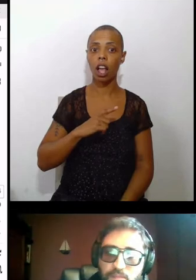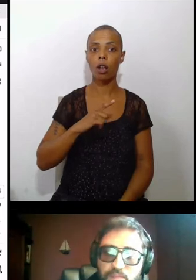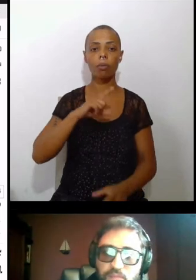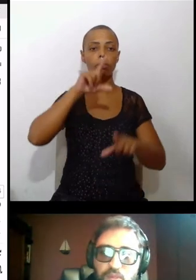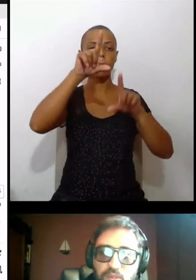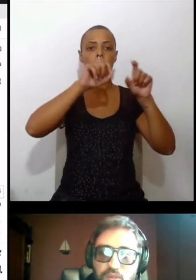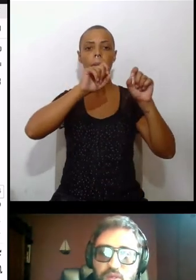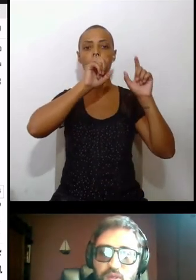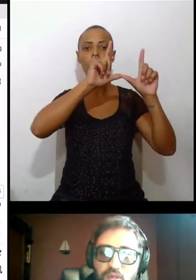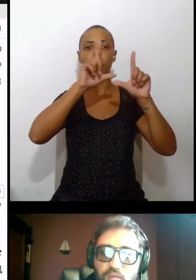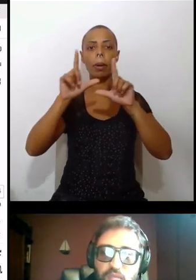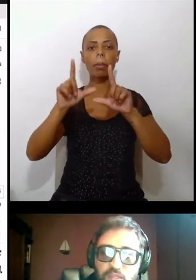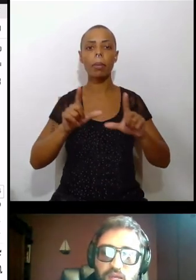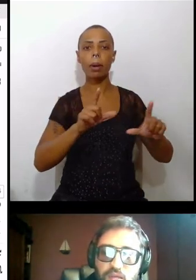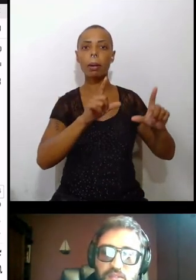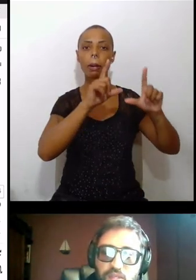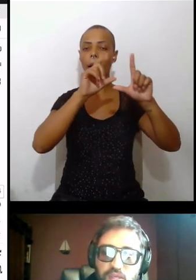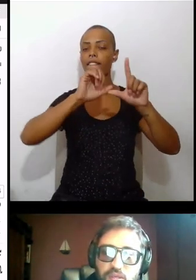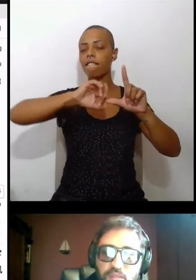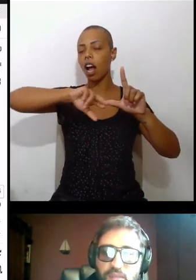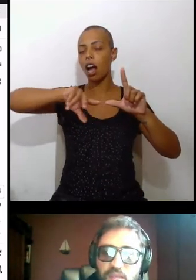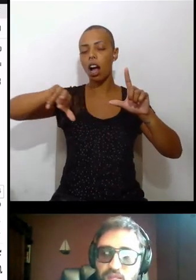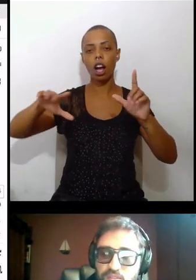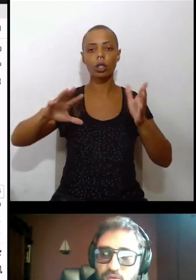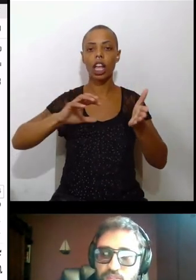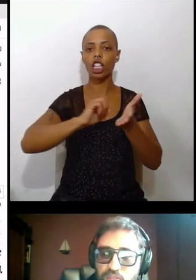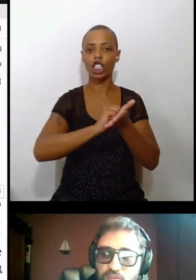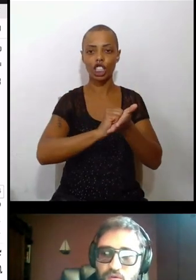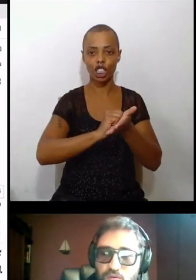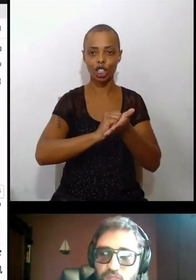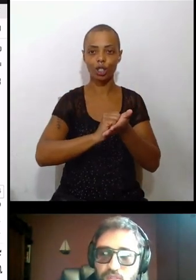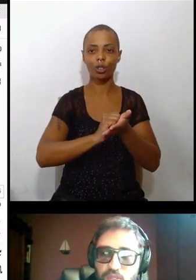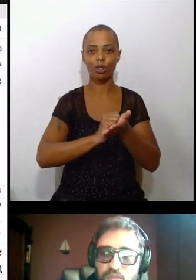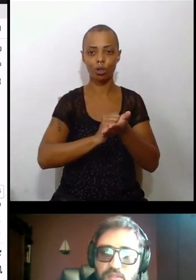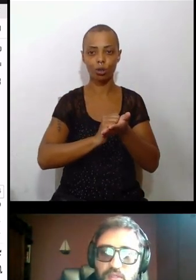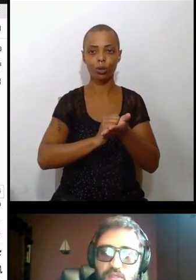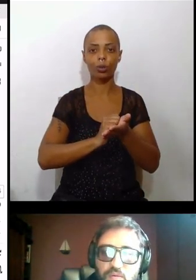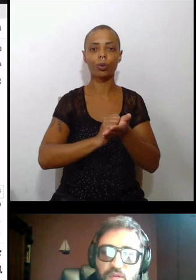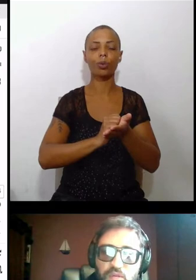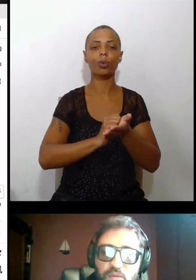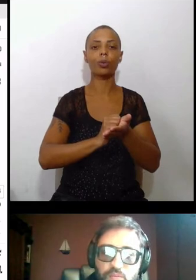here we have a selection of some of those images